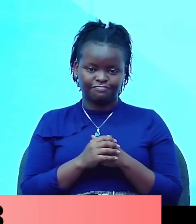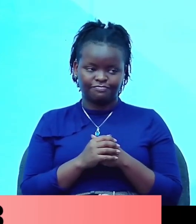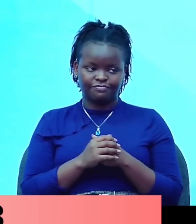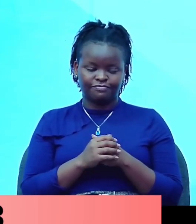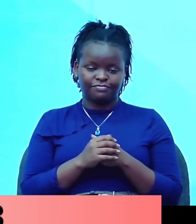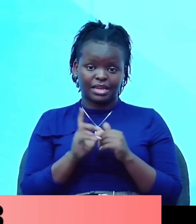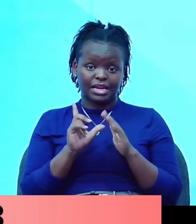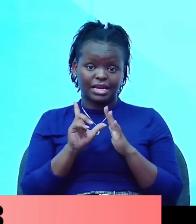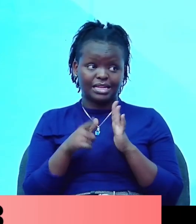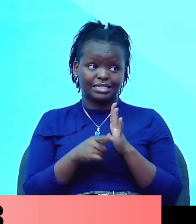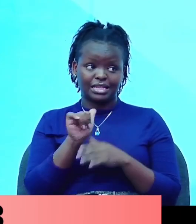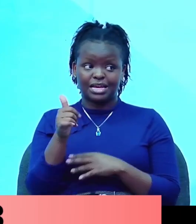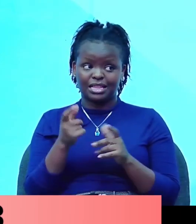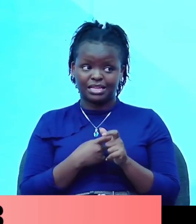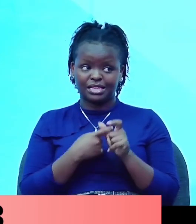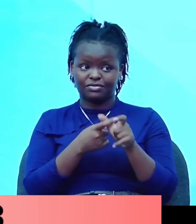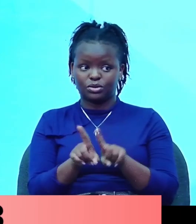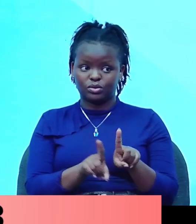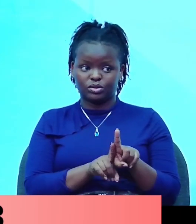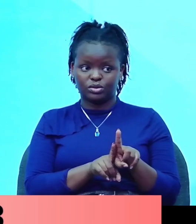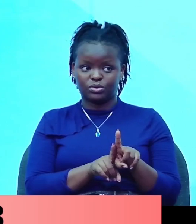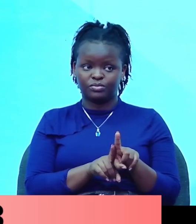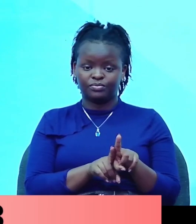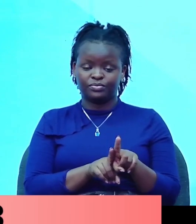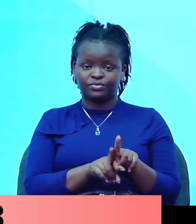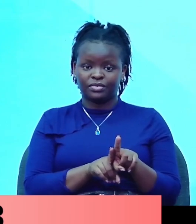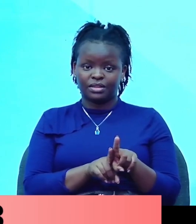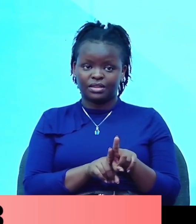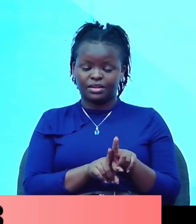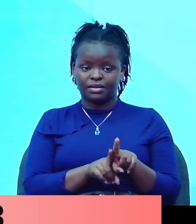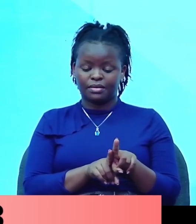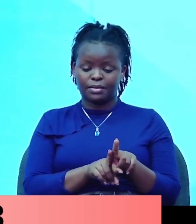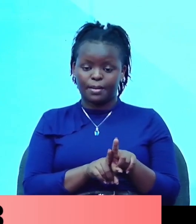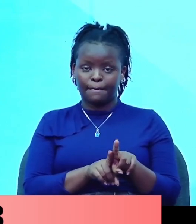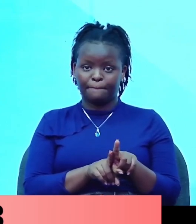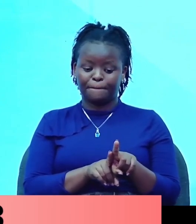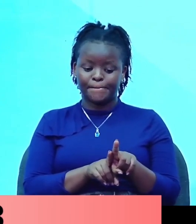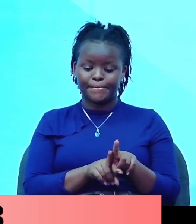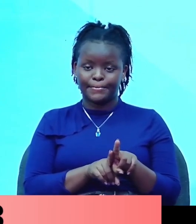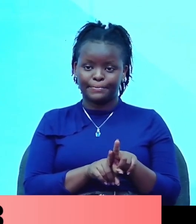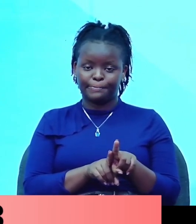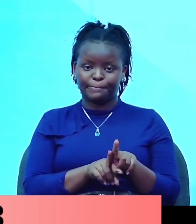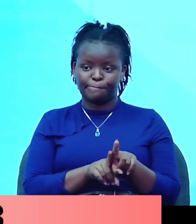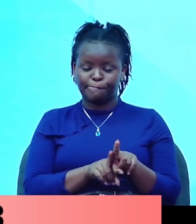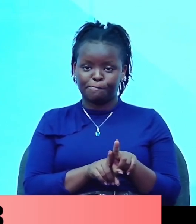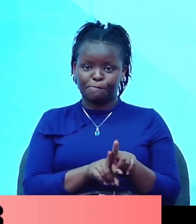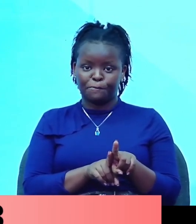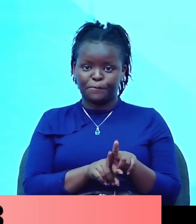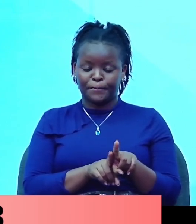now the other prizes as well. The monthly prizes, for example, we have 50,000. For example, you can is it 50,000 for 50